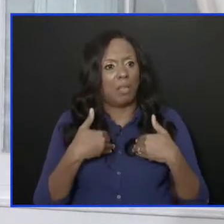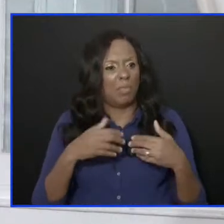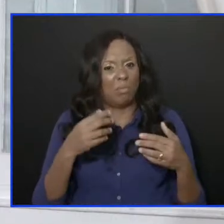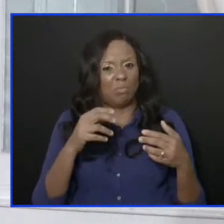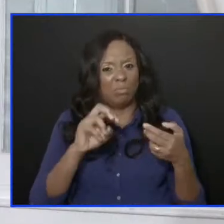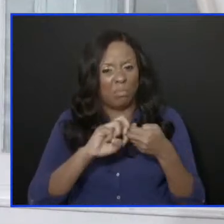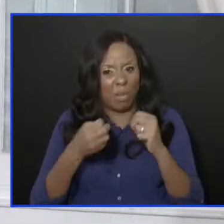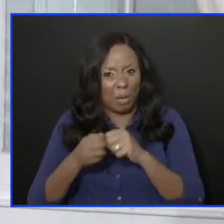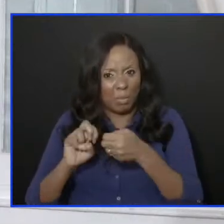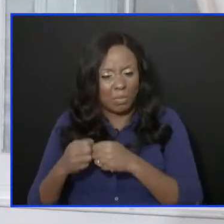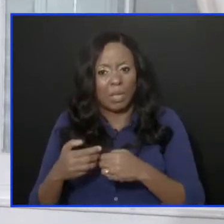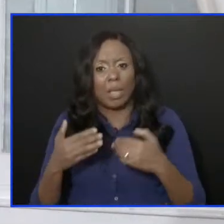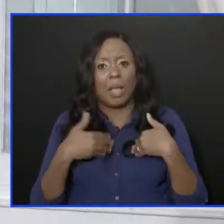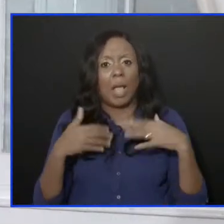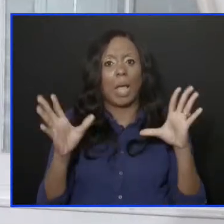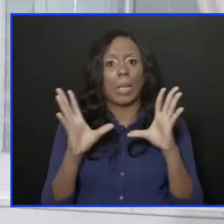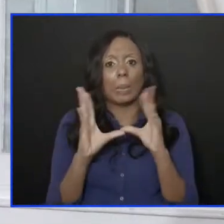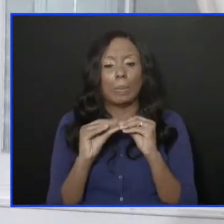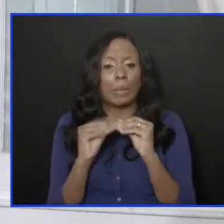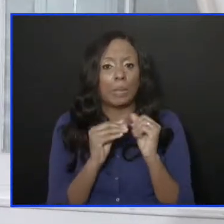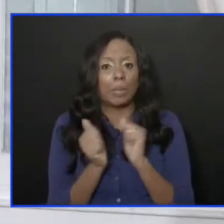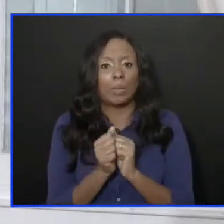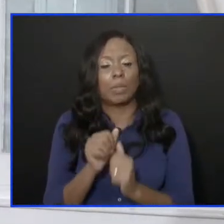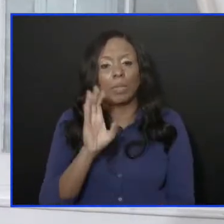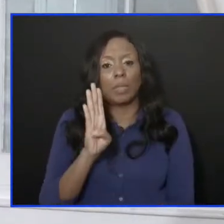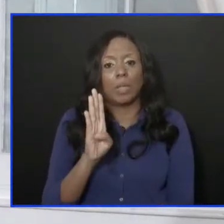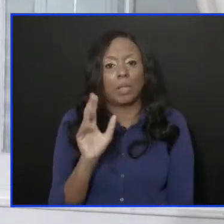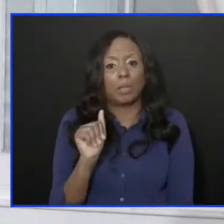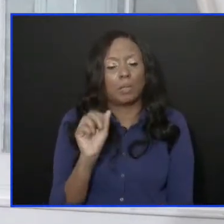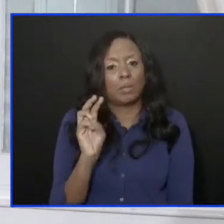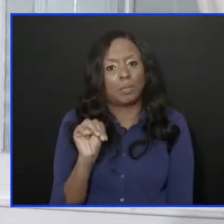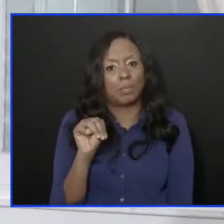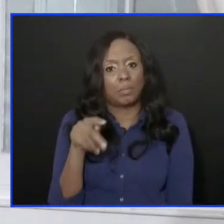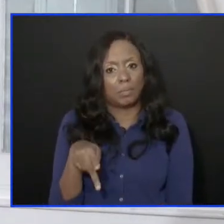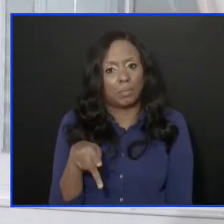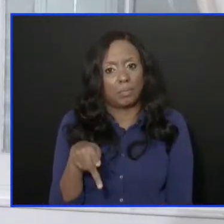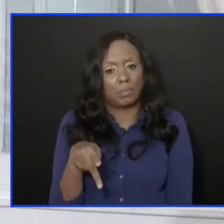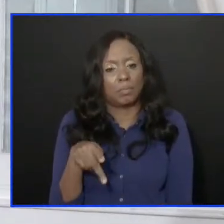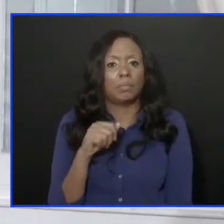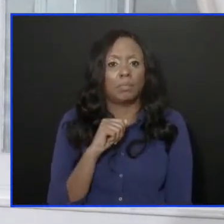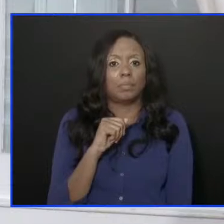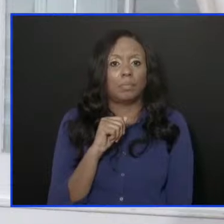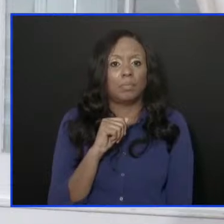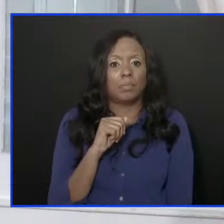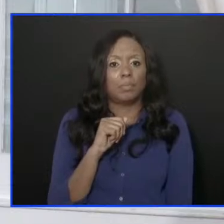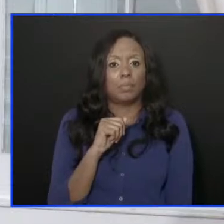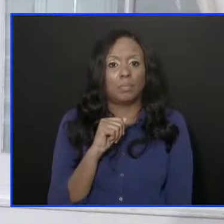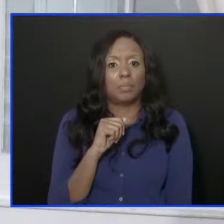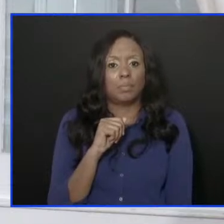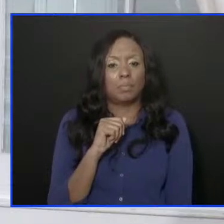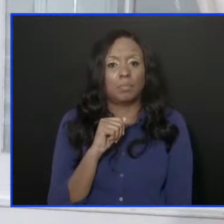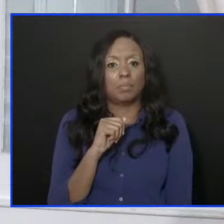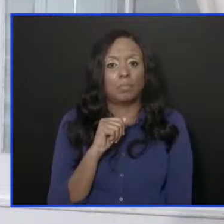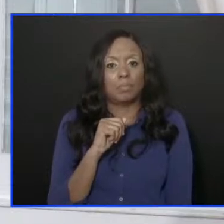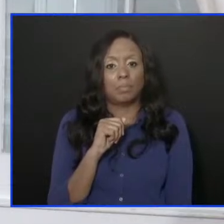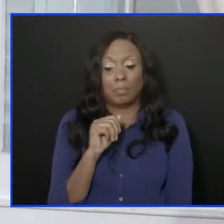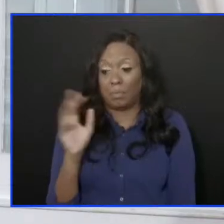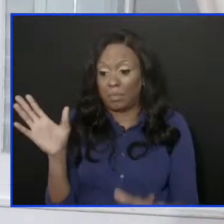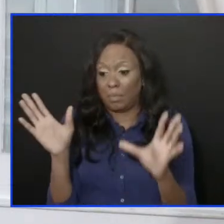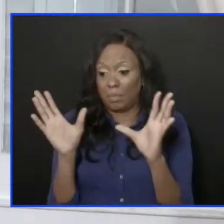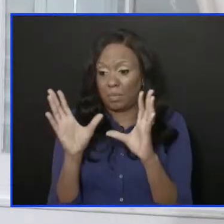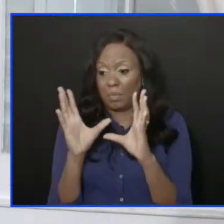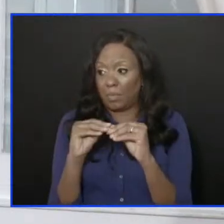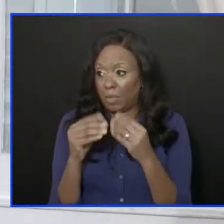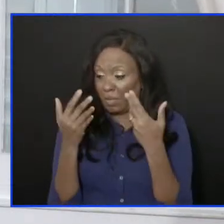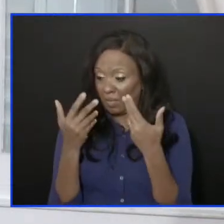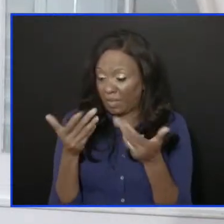with BAMP, Barbados Association of Medical Practitioners. And as a result of that meeting,